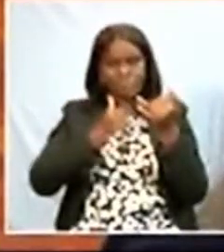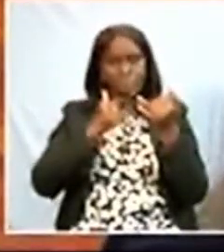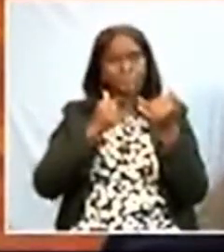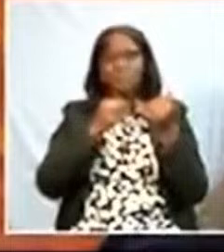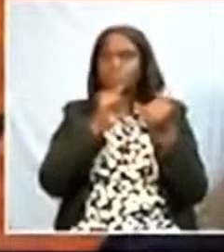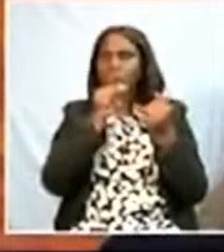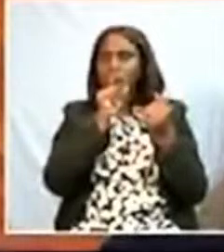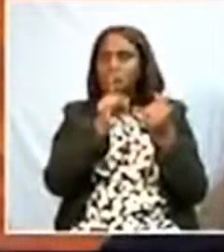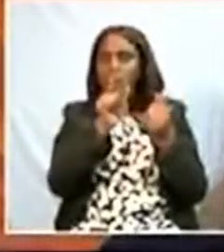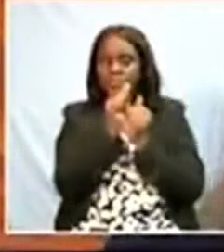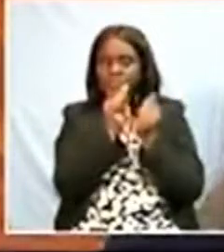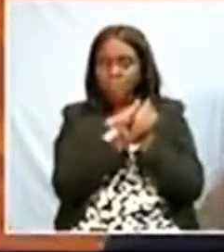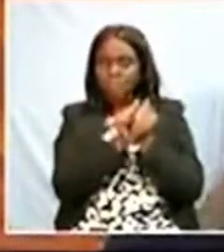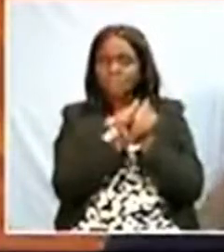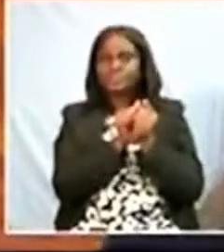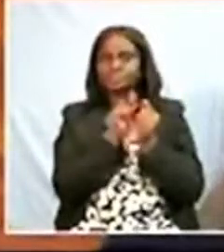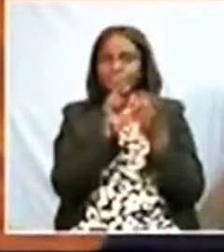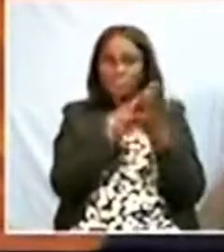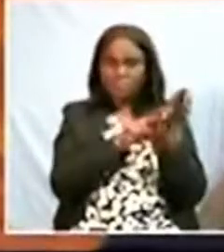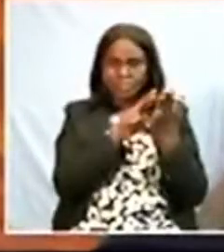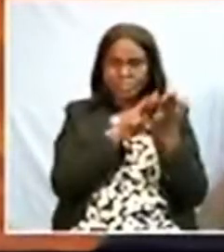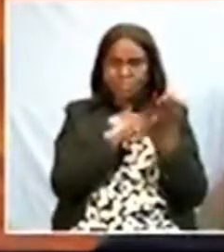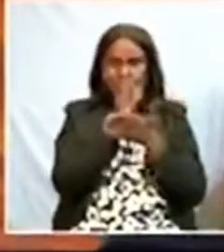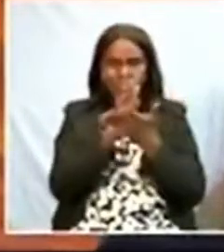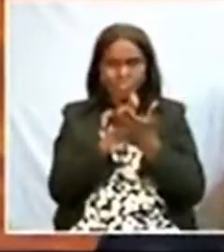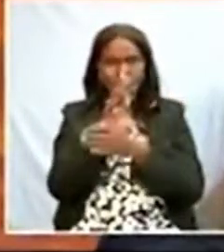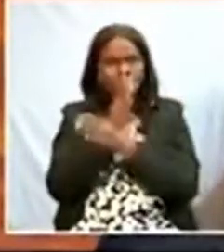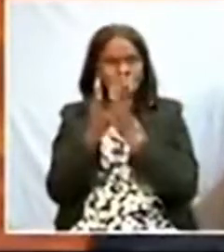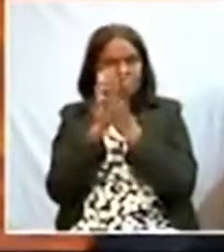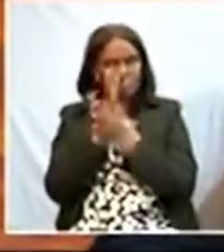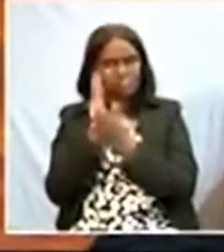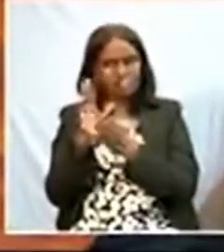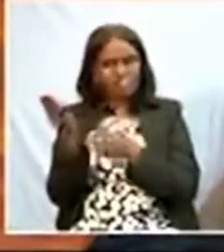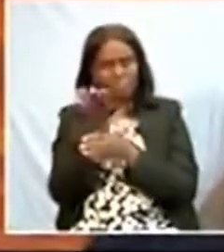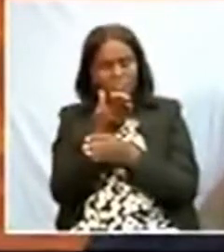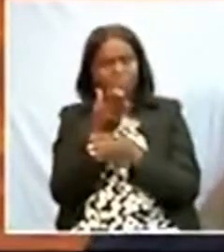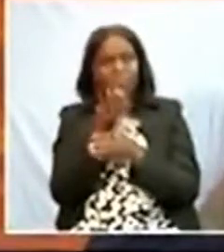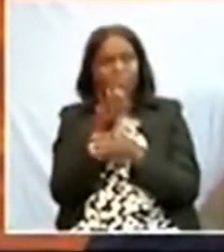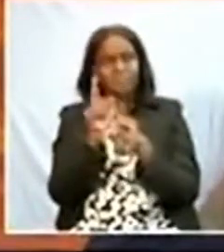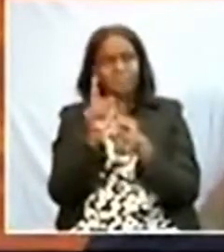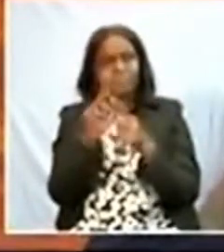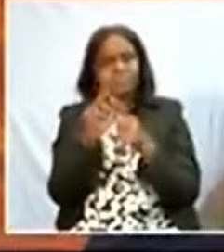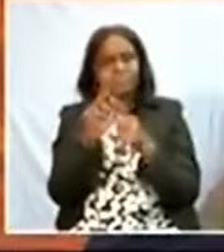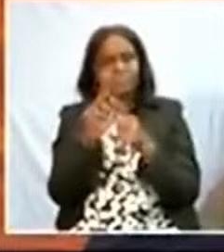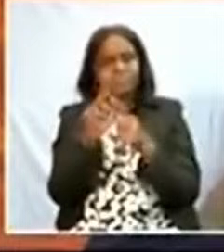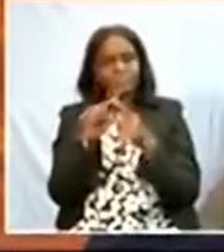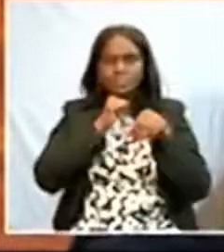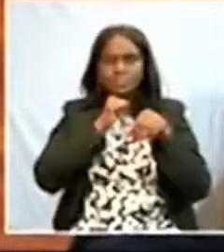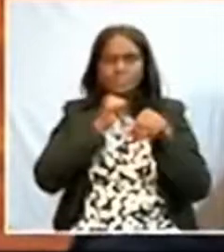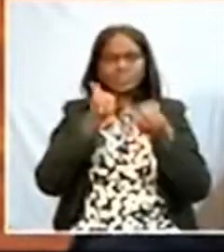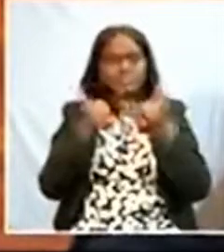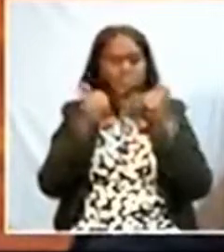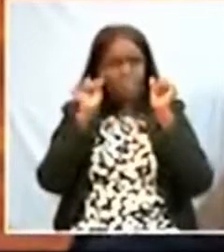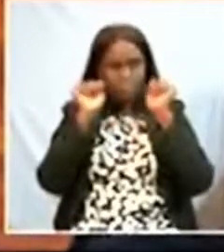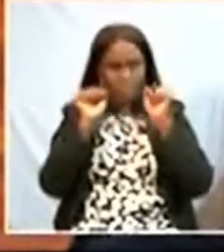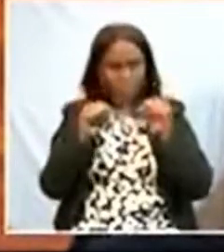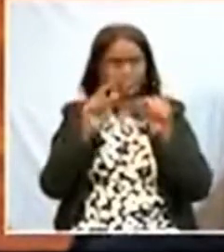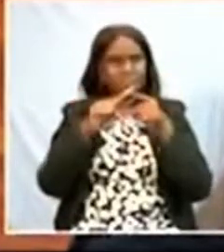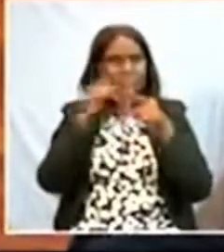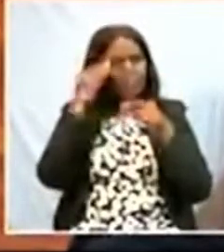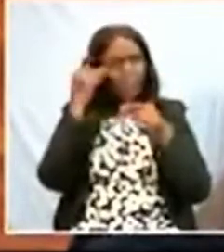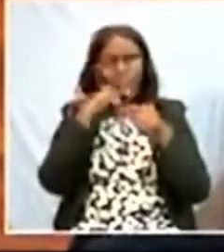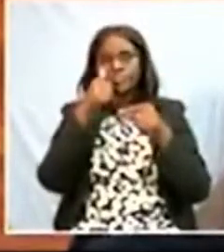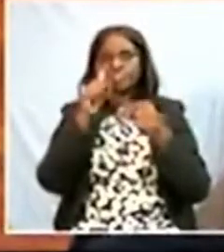not sure about the track record of some of these contractors. But we are now able to know who